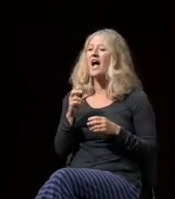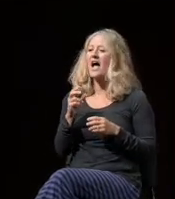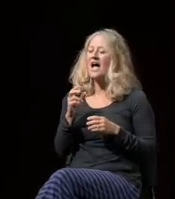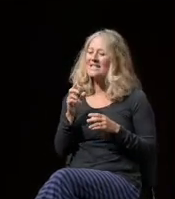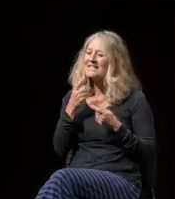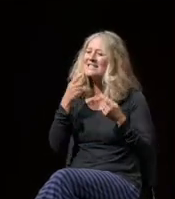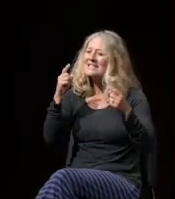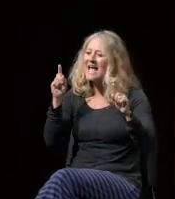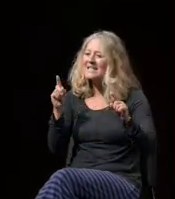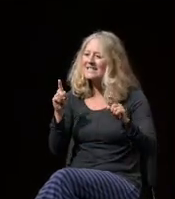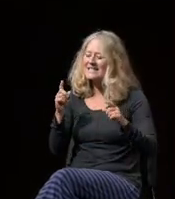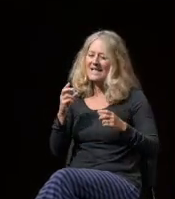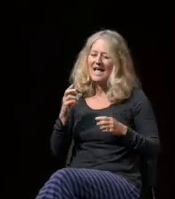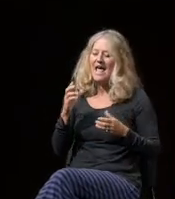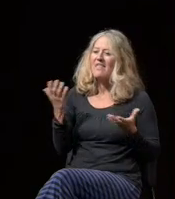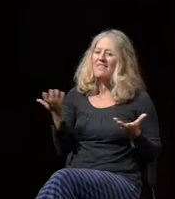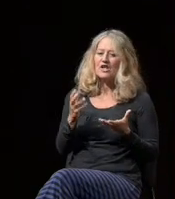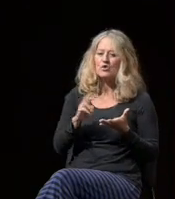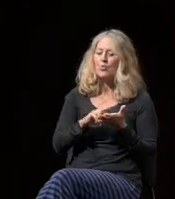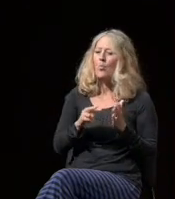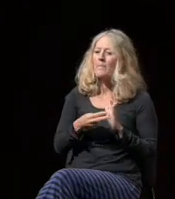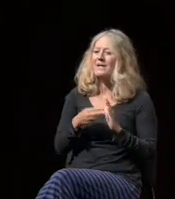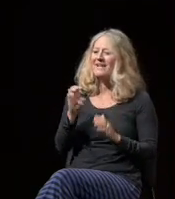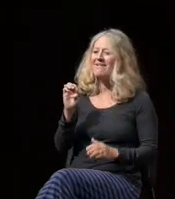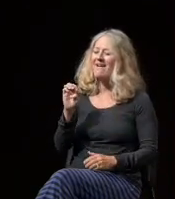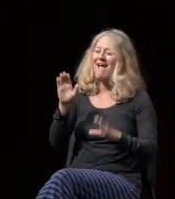success. This is what excellence looks like.